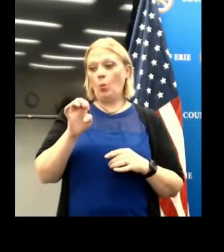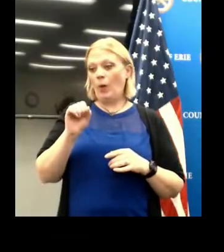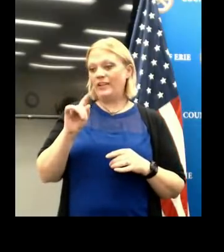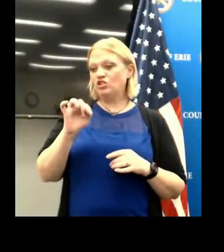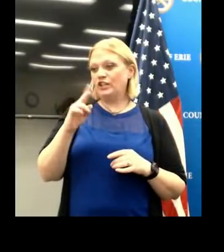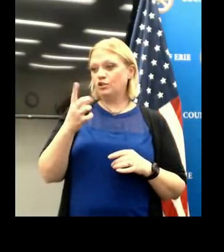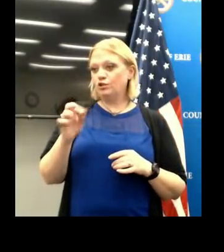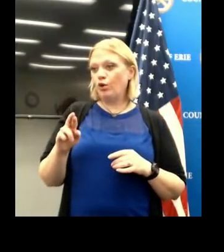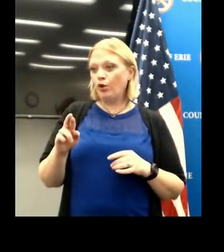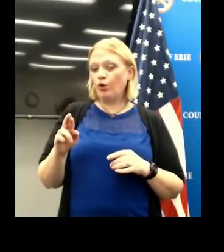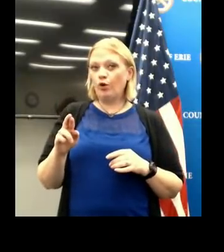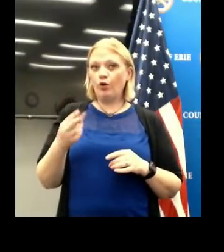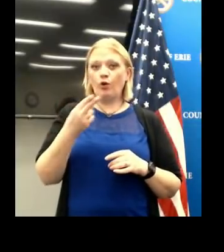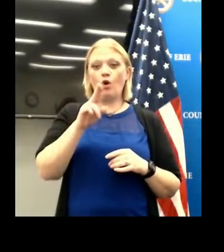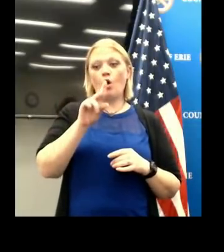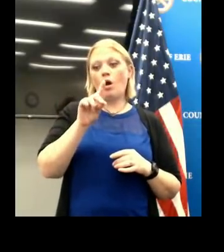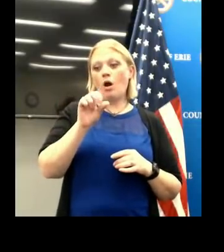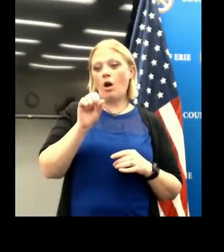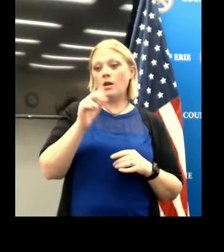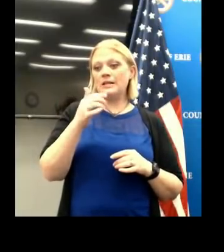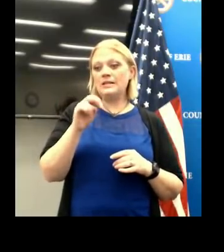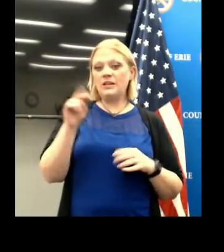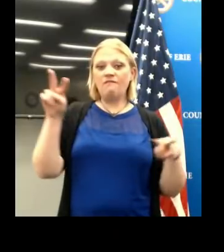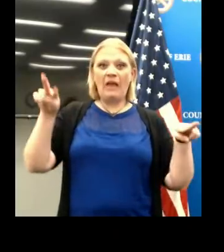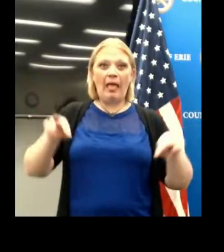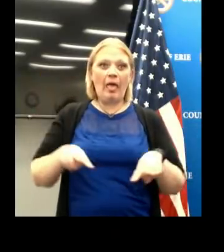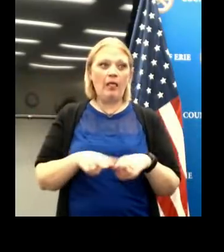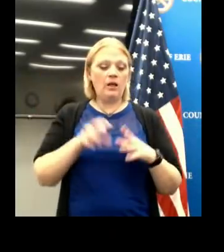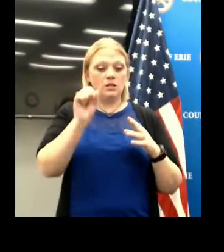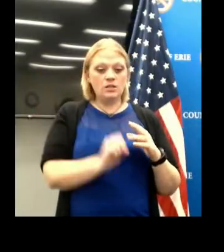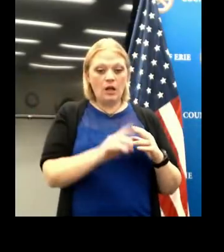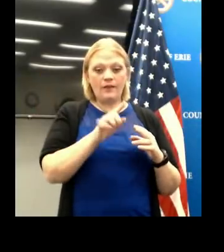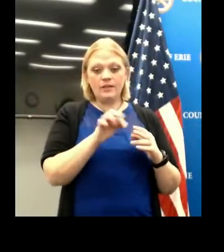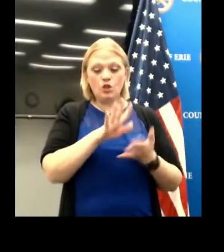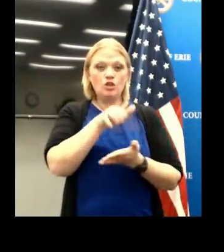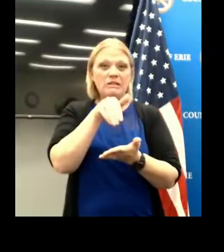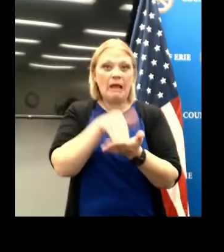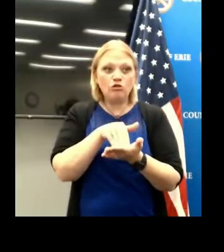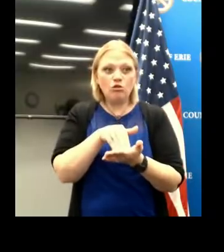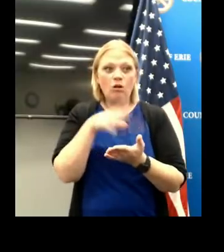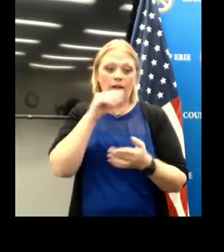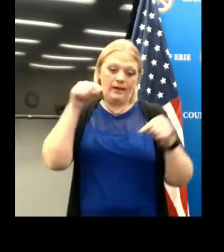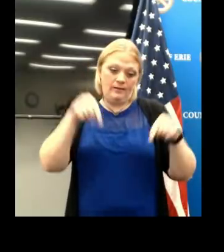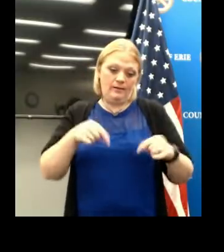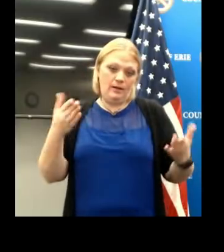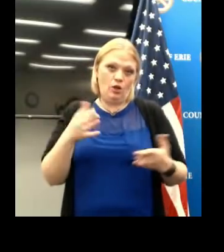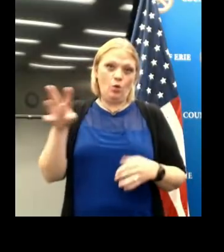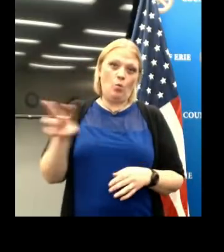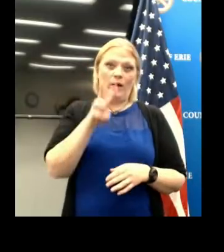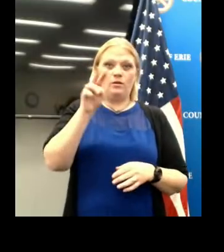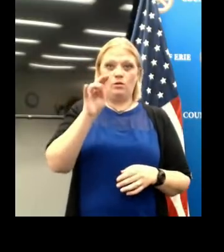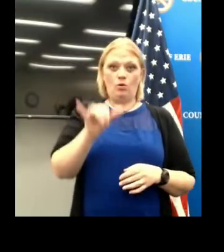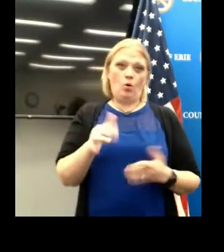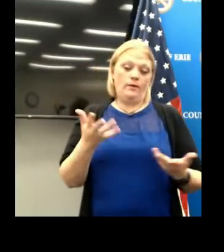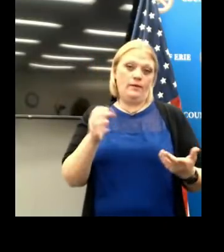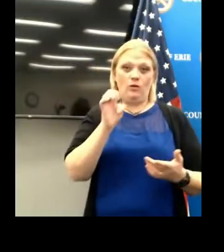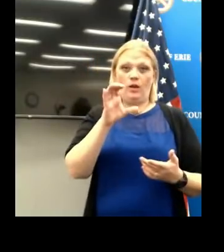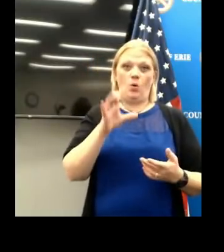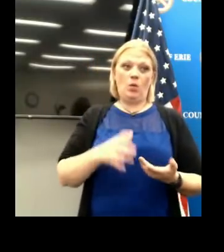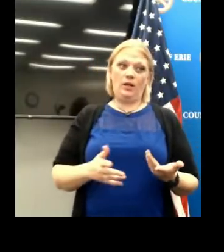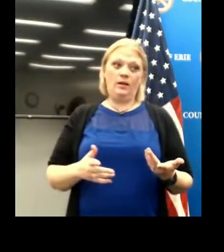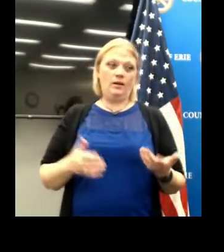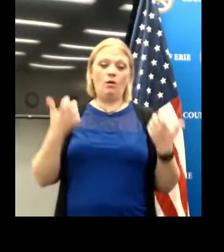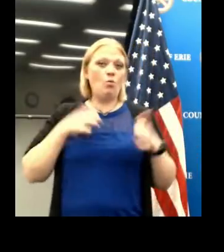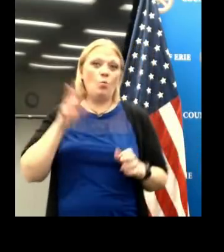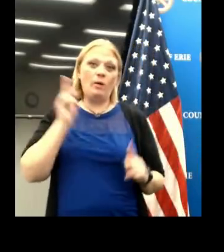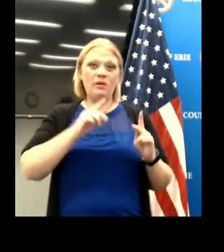County, through the Hudson Valley, the southern tier, central New York, and of course here in western New York and Erie County. So I don't want